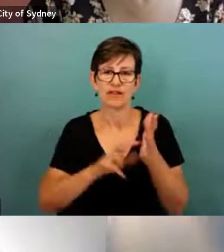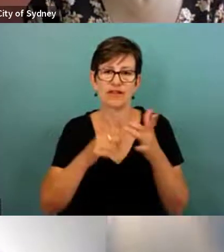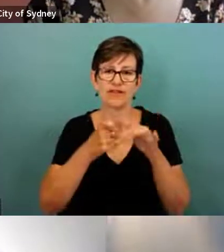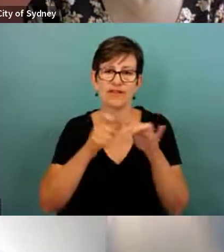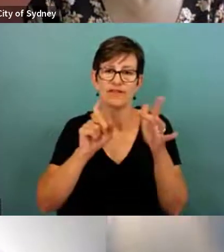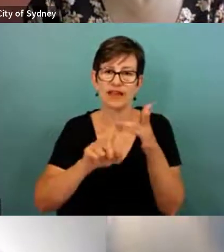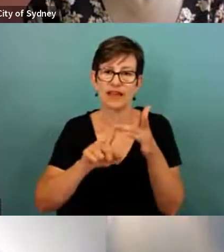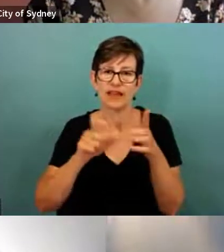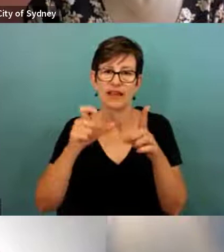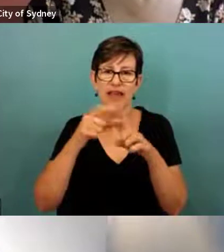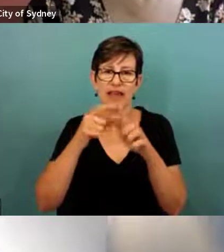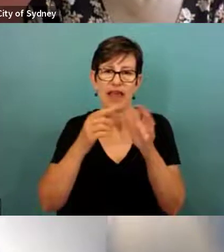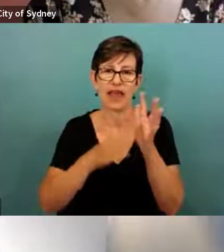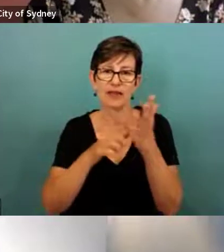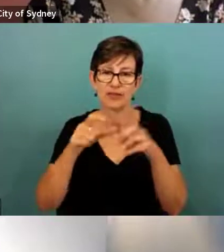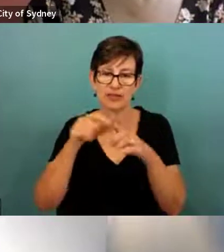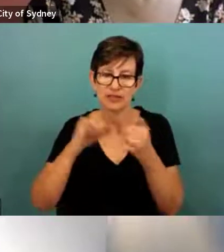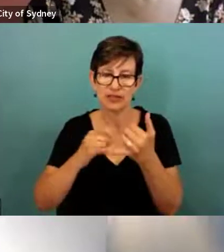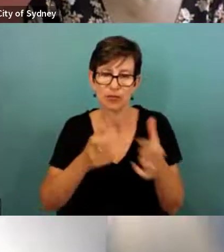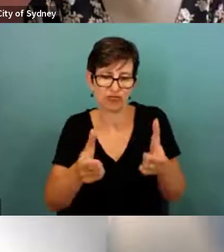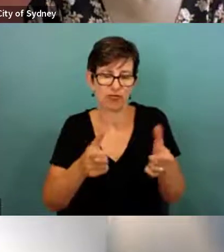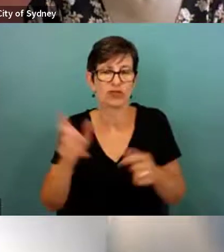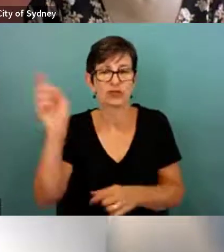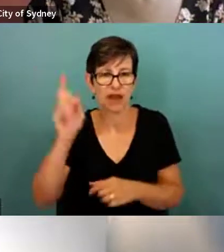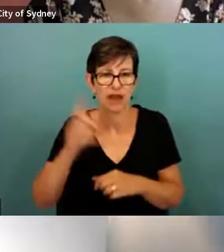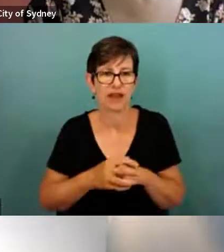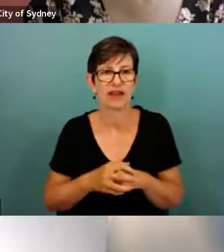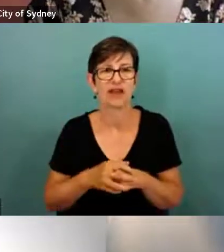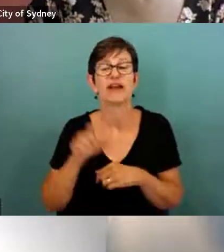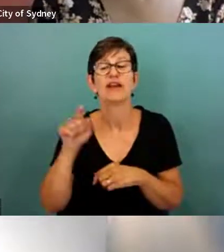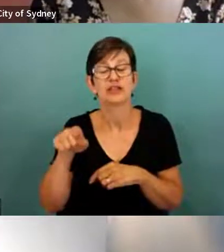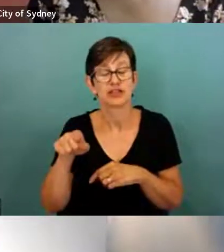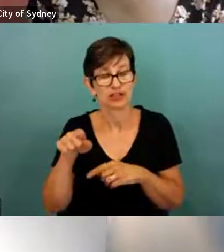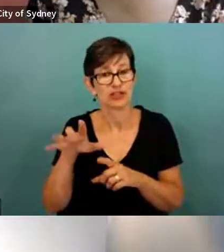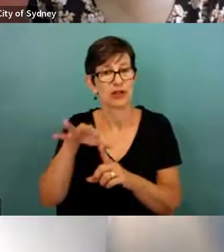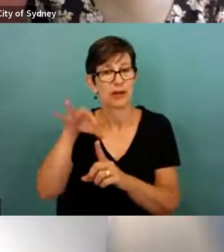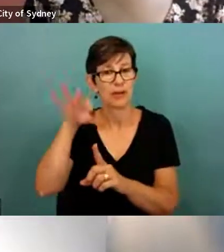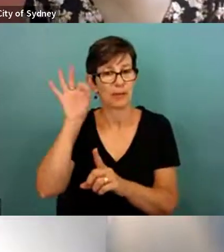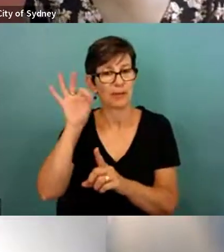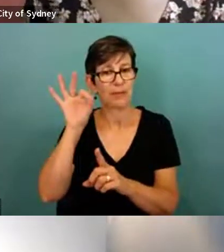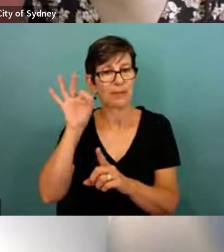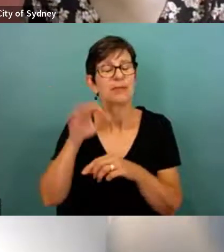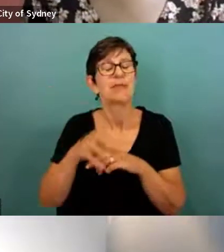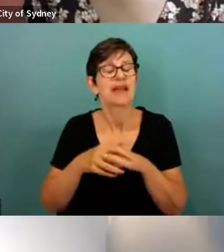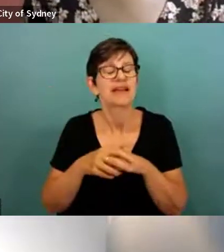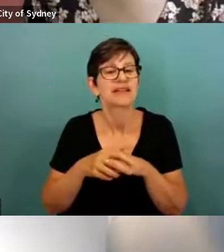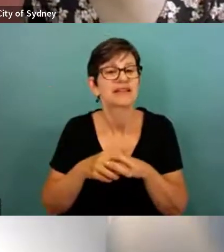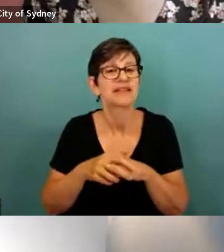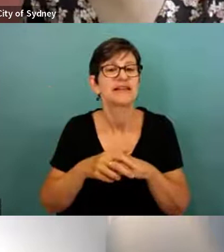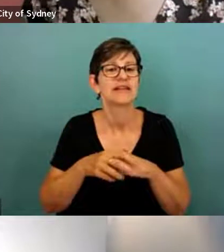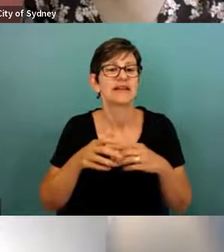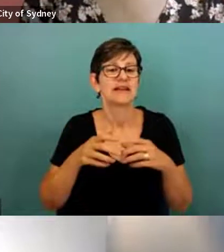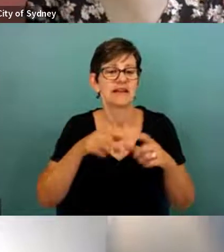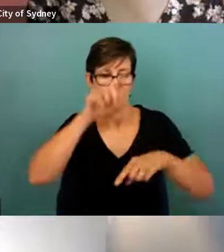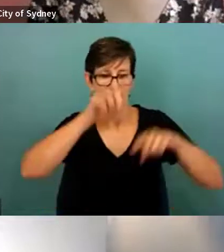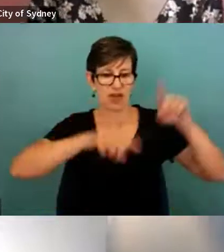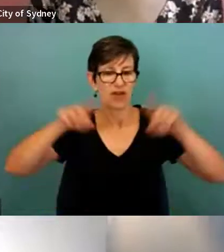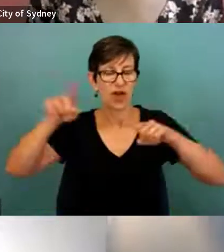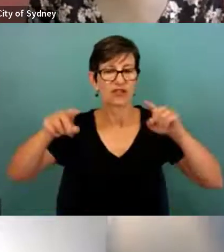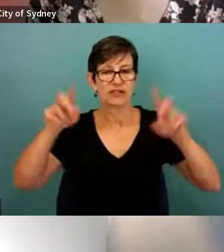today. Vicki chose the very important theme of diversity for her presidential tenure, and she is a true champion